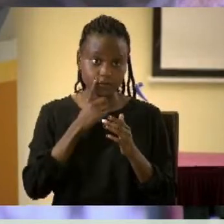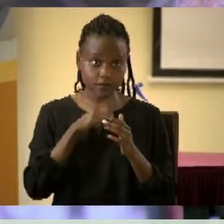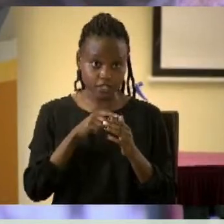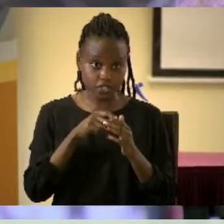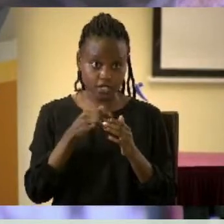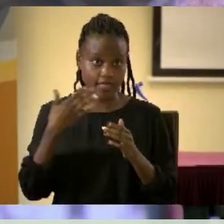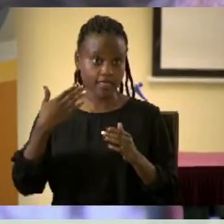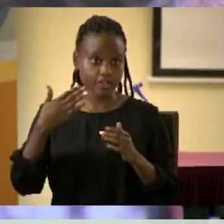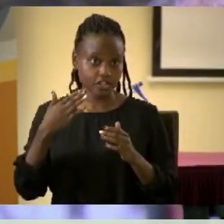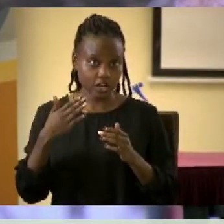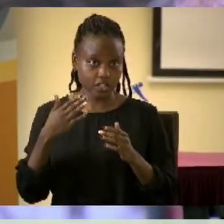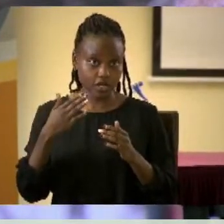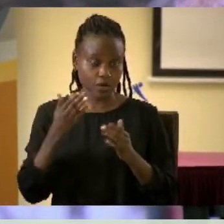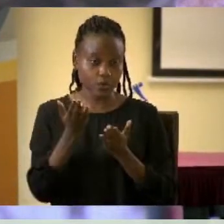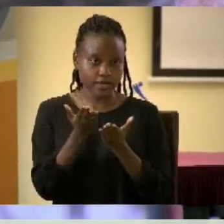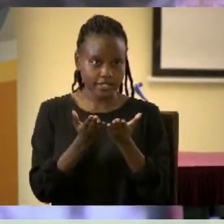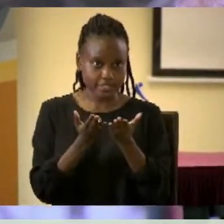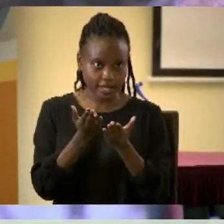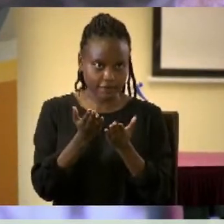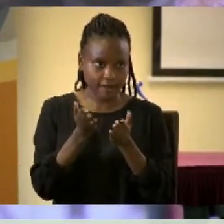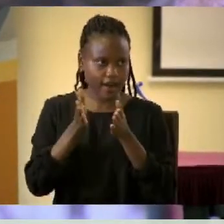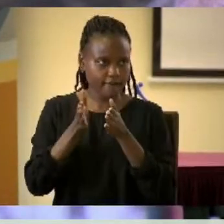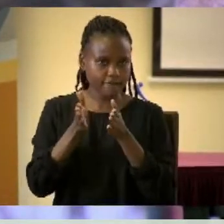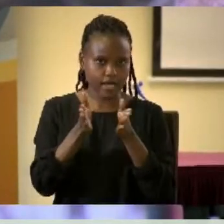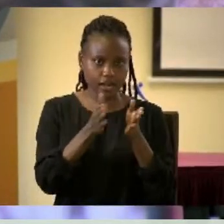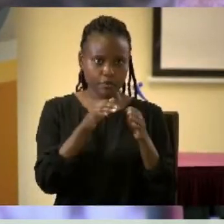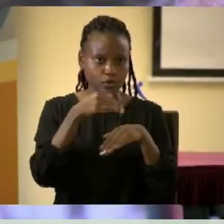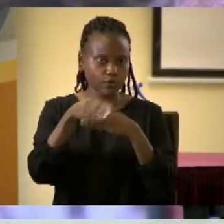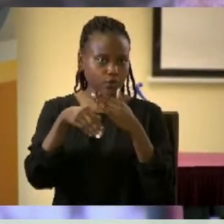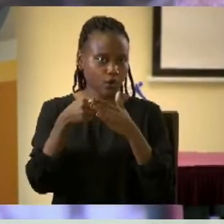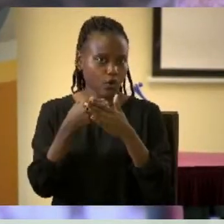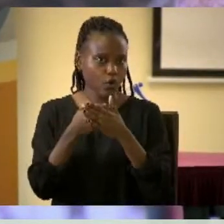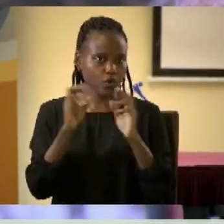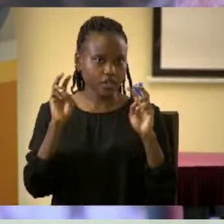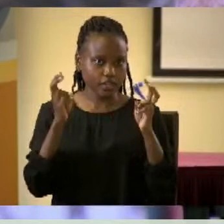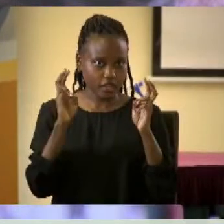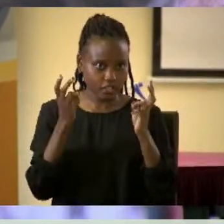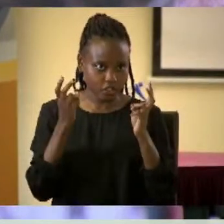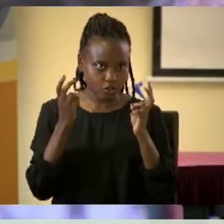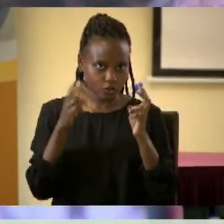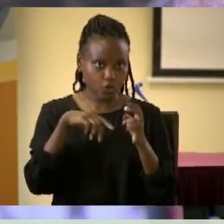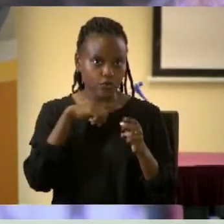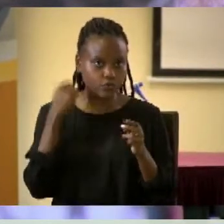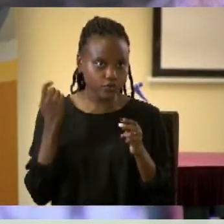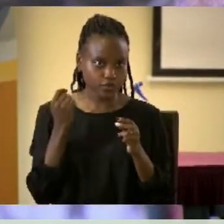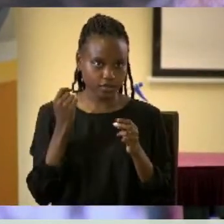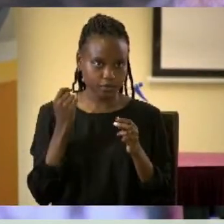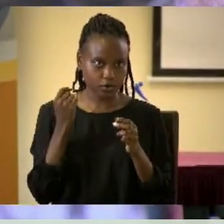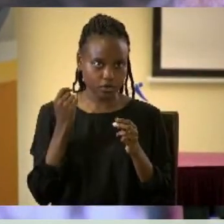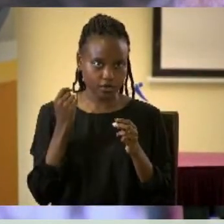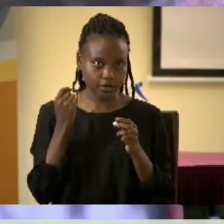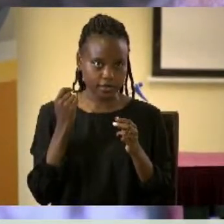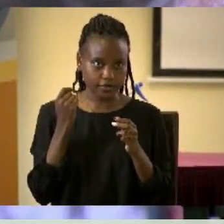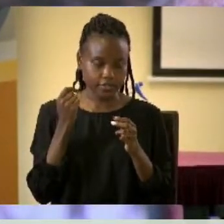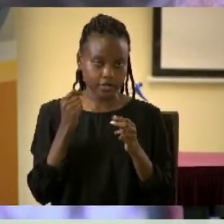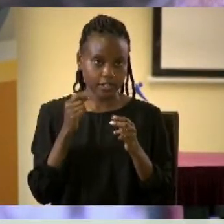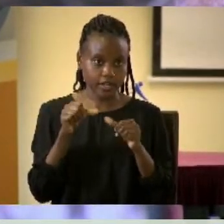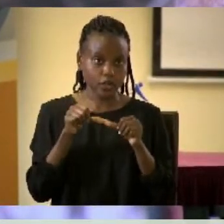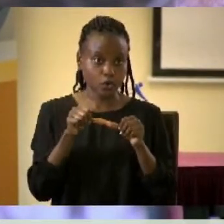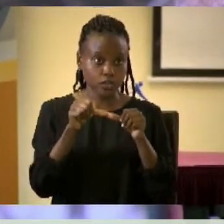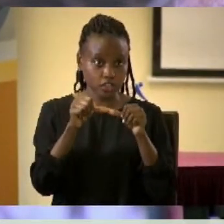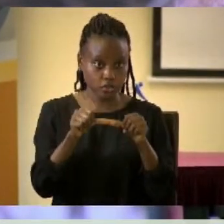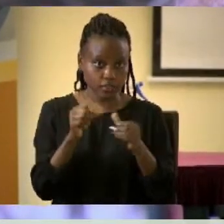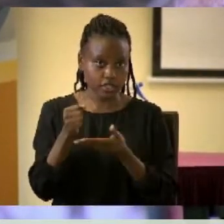tool available for all in criminal matters to aid their understanding of the process and to subsequently aid